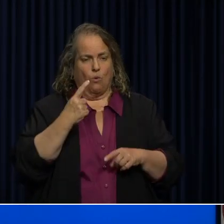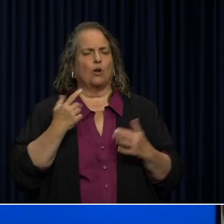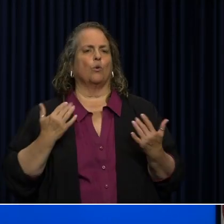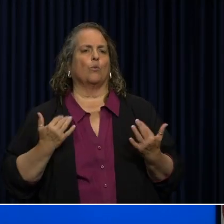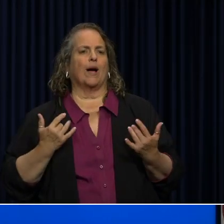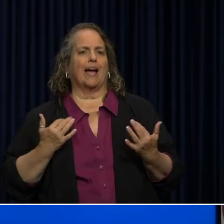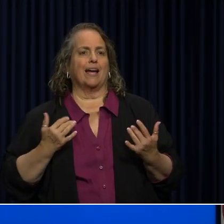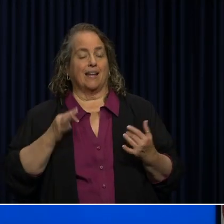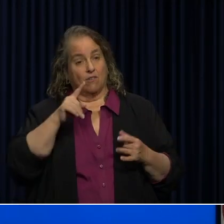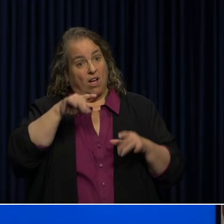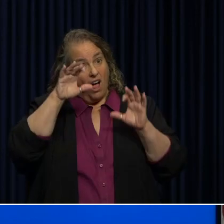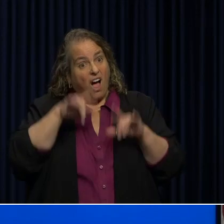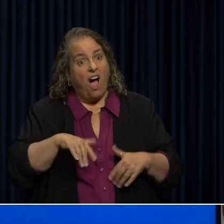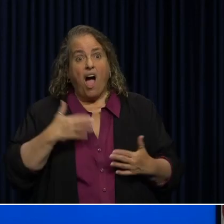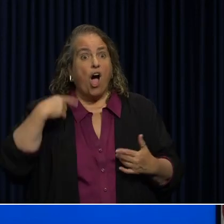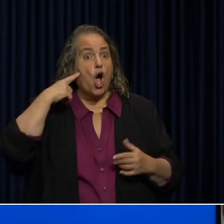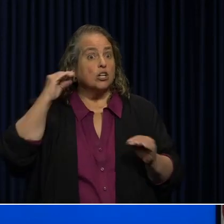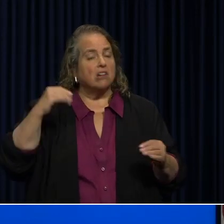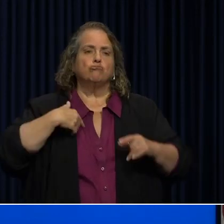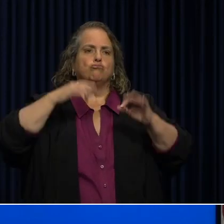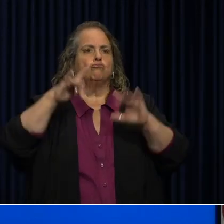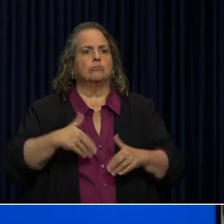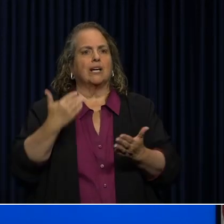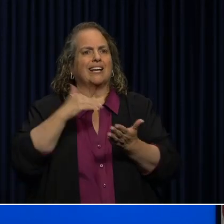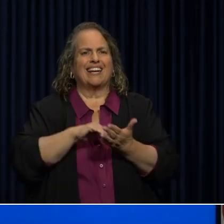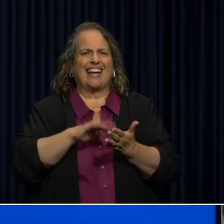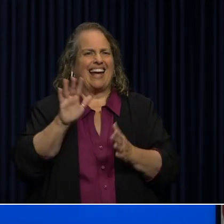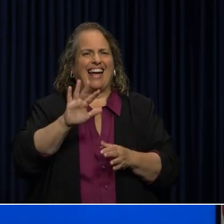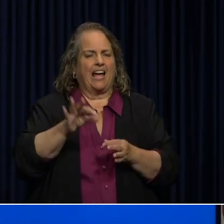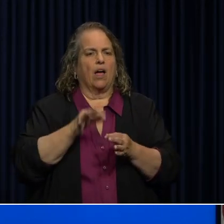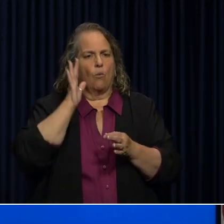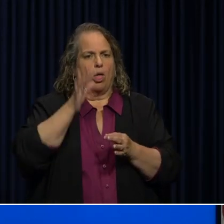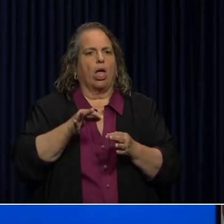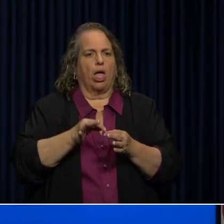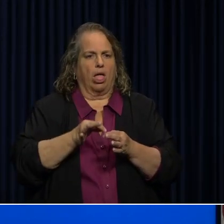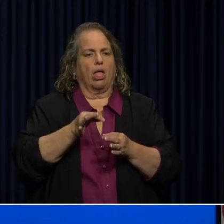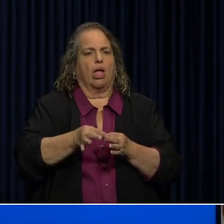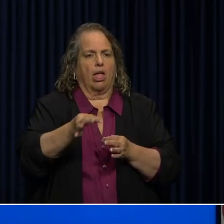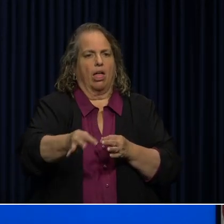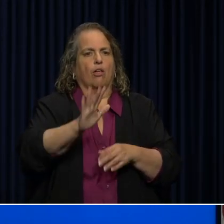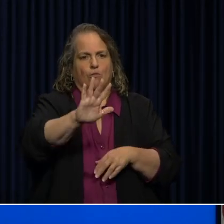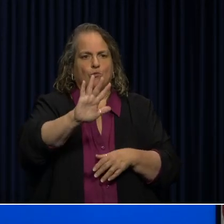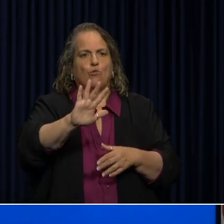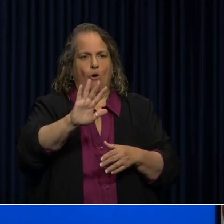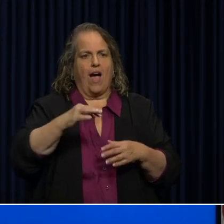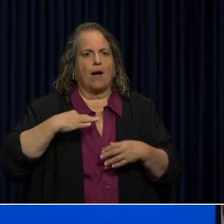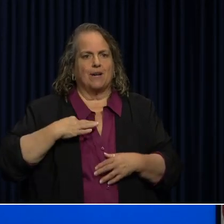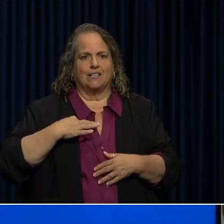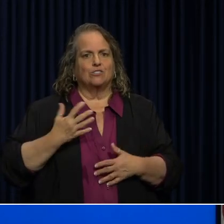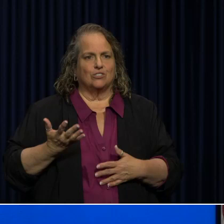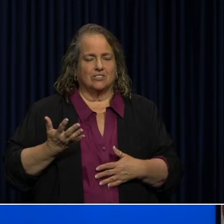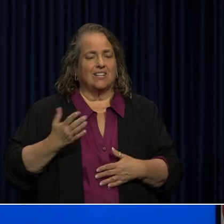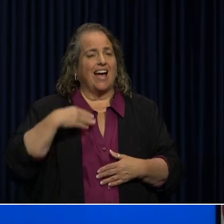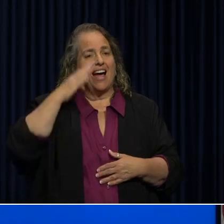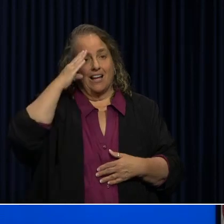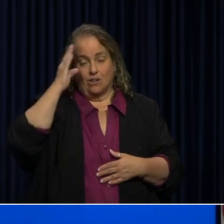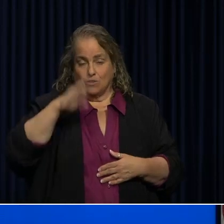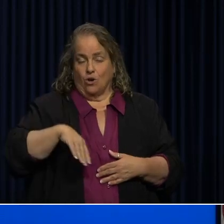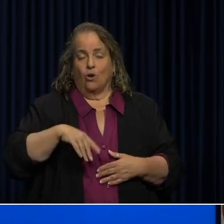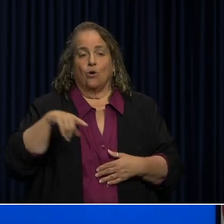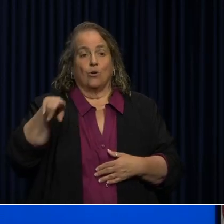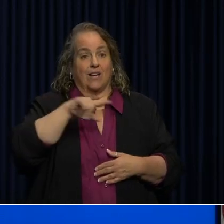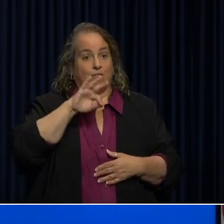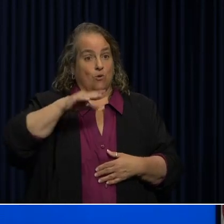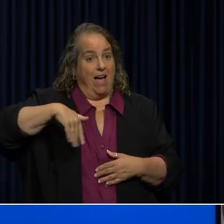the $600 payment. Again, we're dealing with an unprecedented number of claims. It doesn't give an excuse if you haven't been helped, but we can get